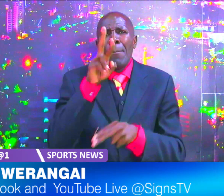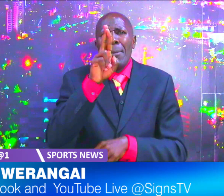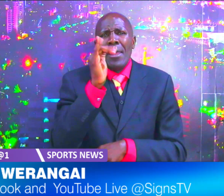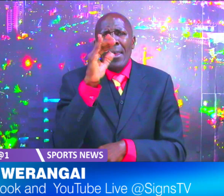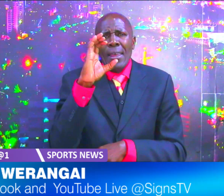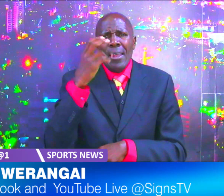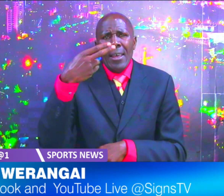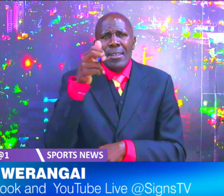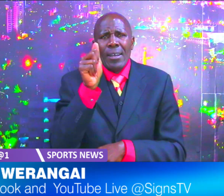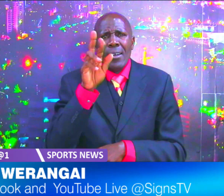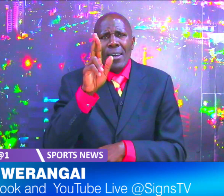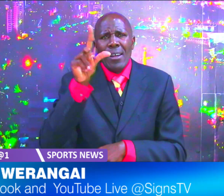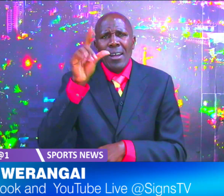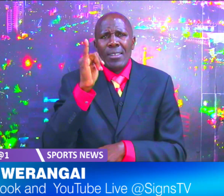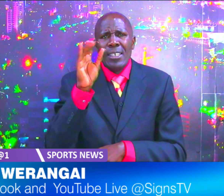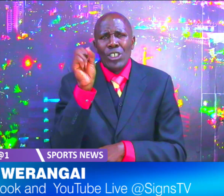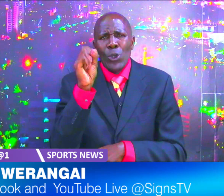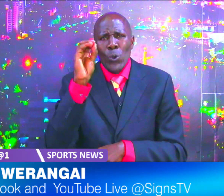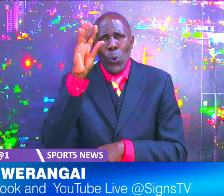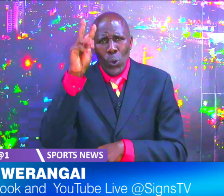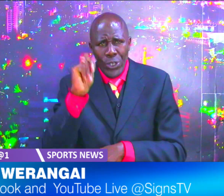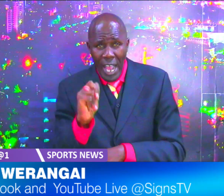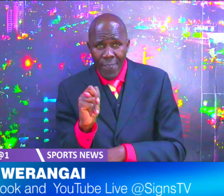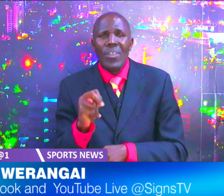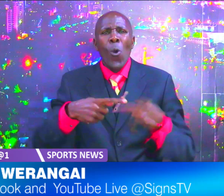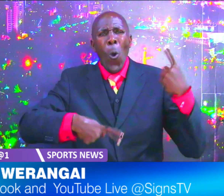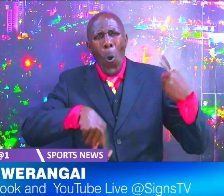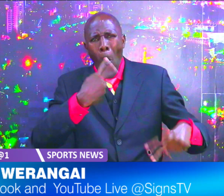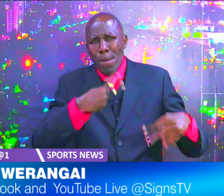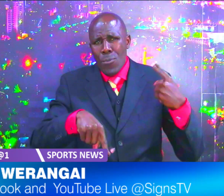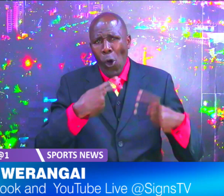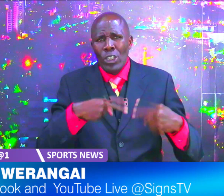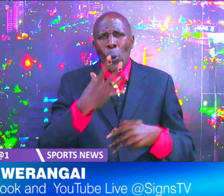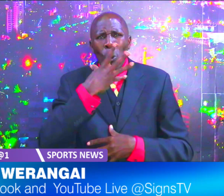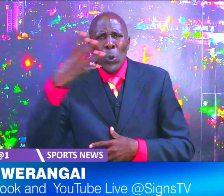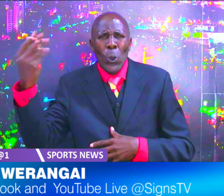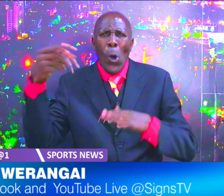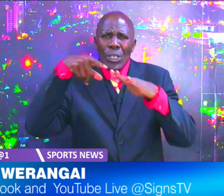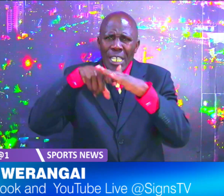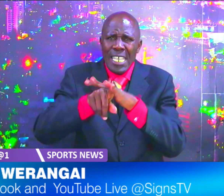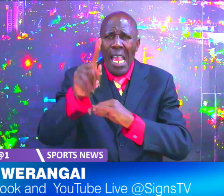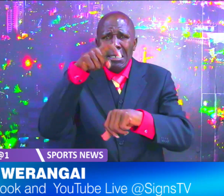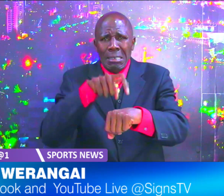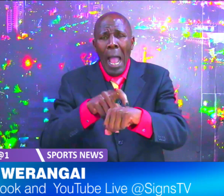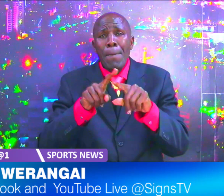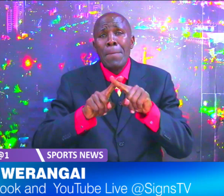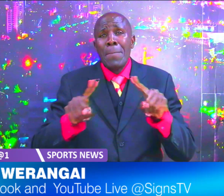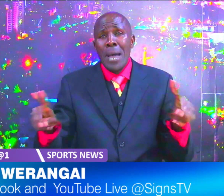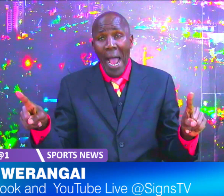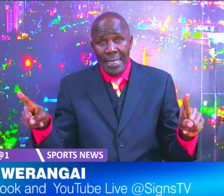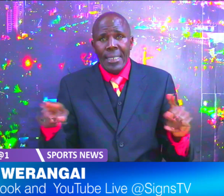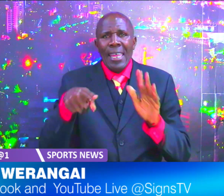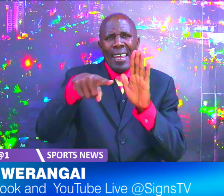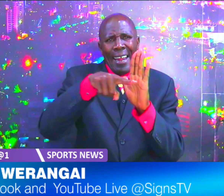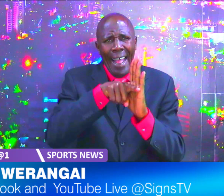Tottenham equalized in the 55th minute through Richarlison. The game went to extra